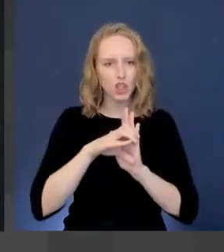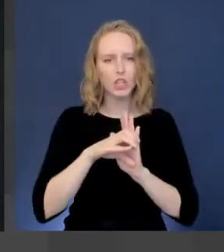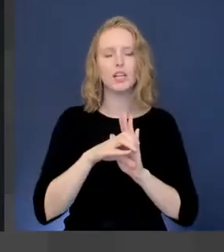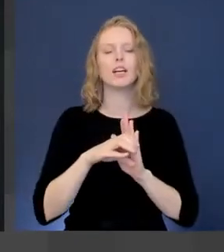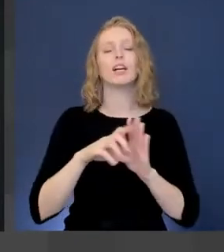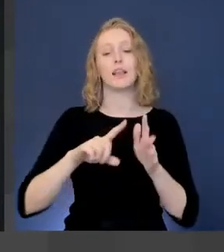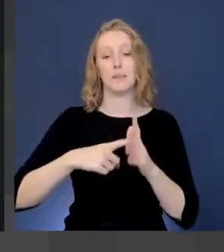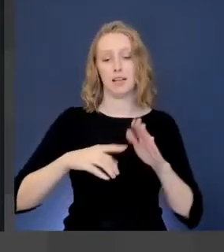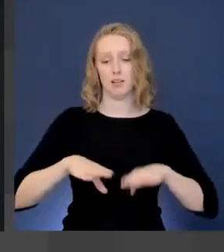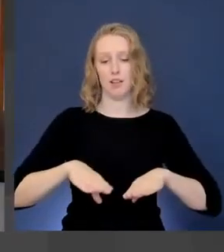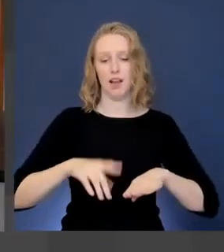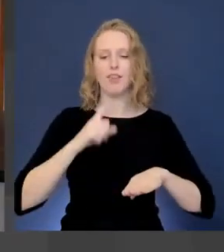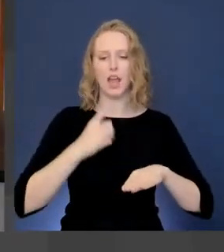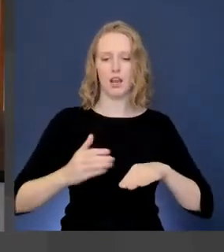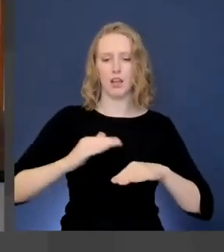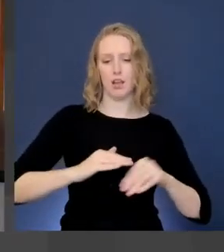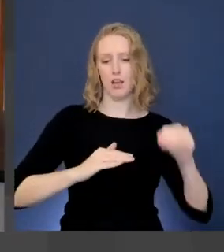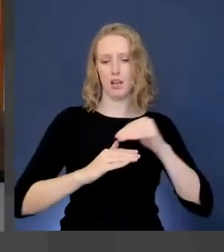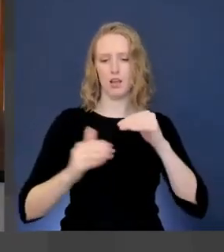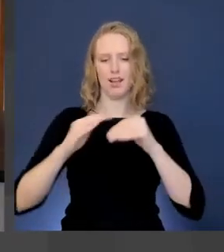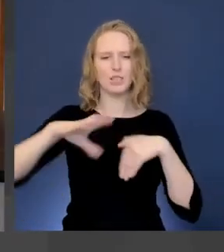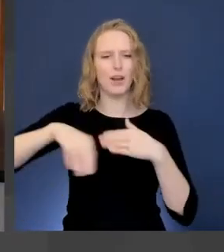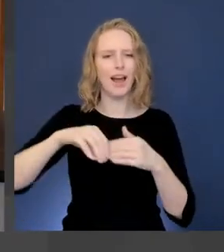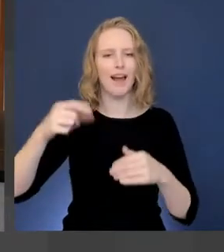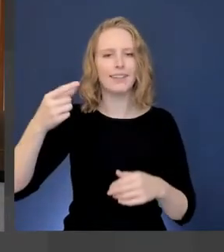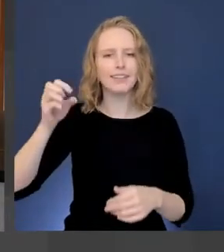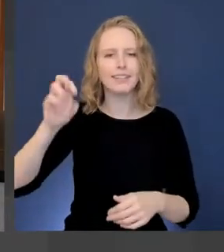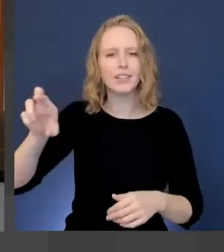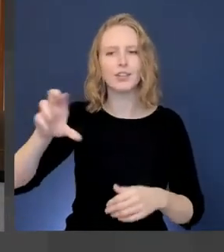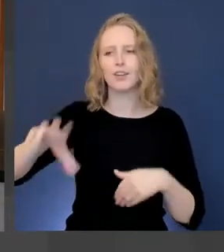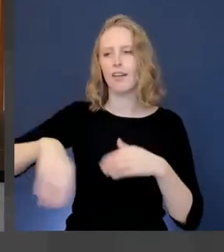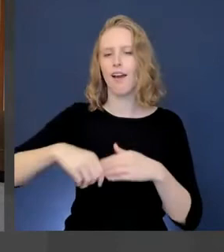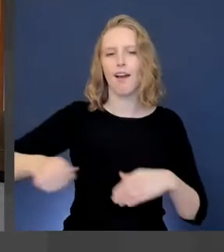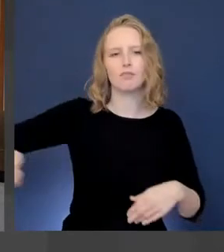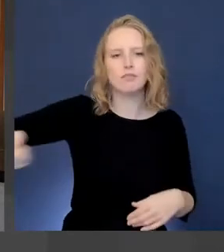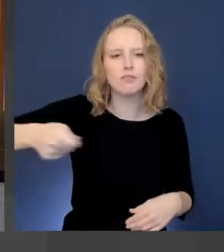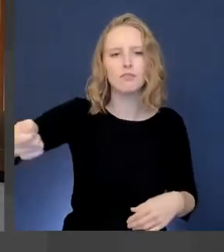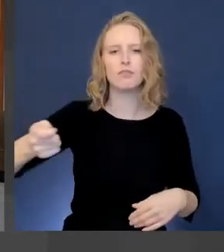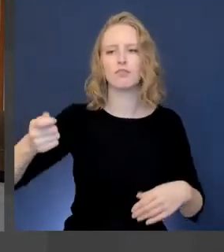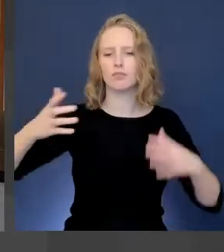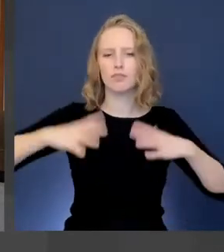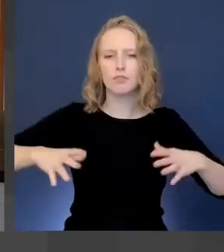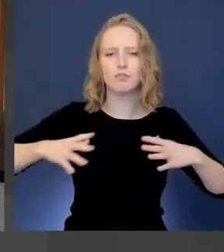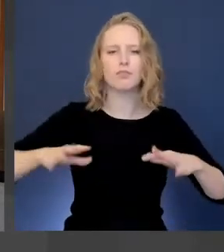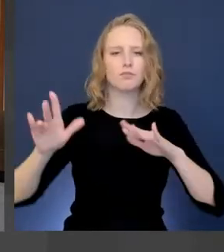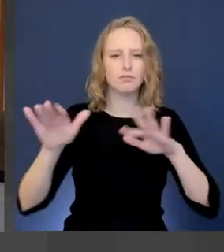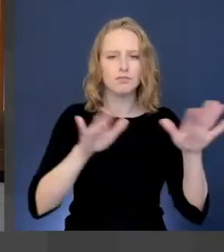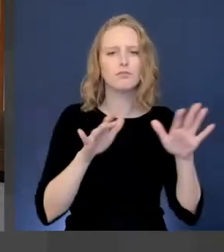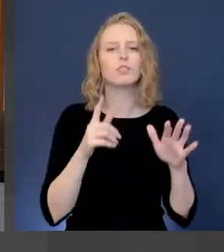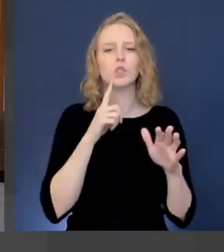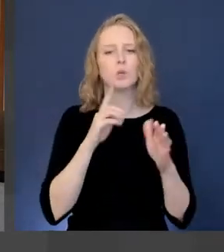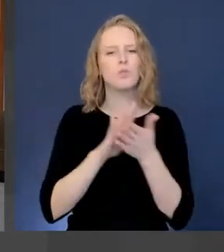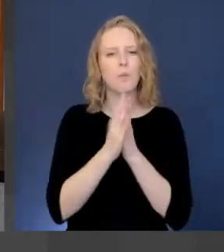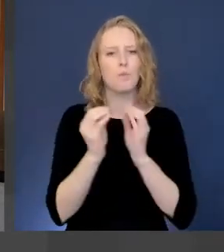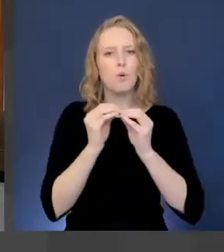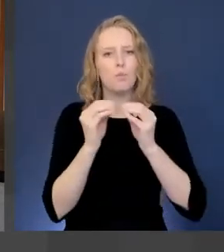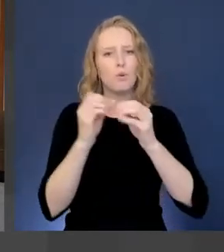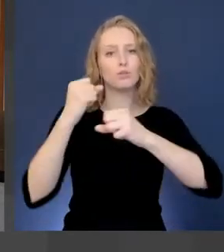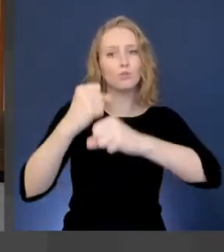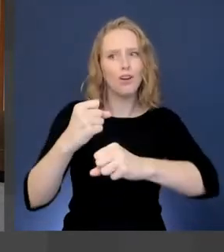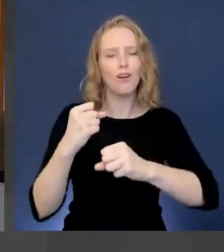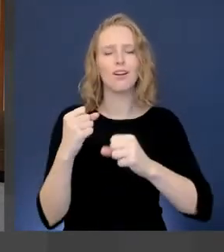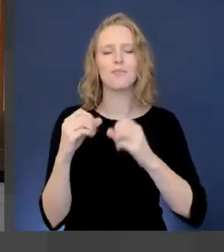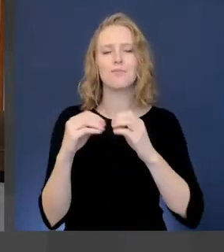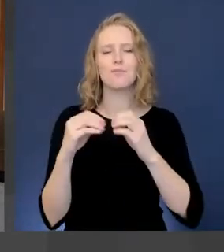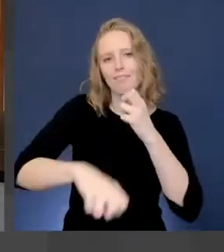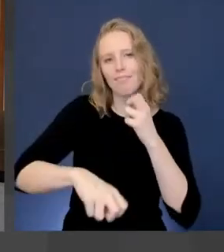you progress. Okay. So yeah, the floors get more difficult, your character gets stronger, and you can test your skill.